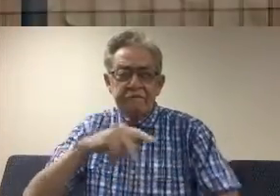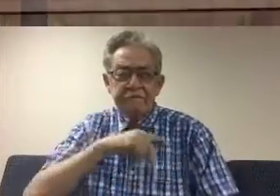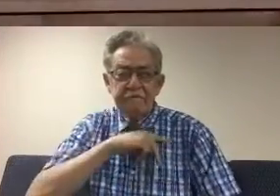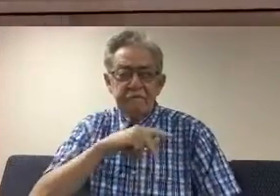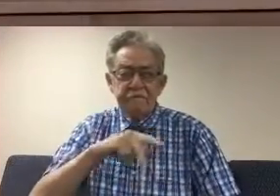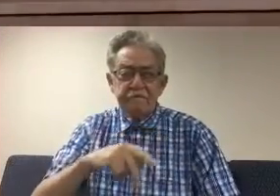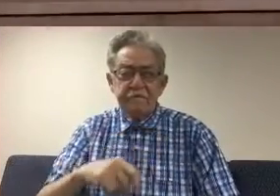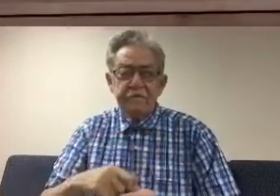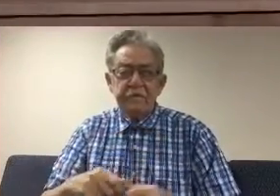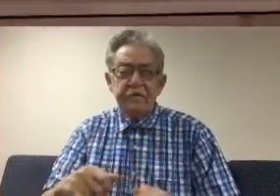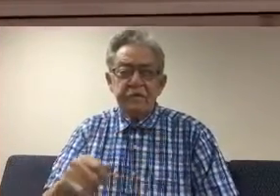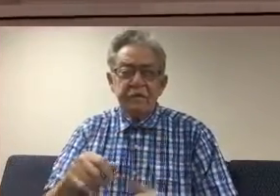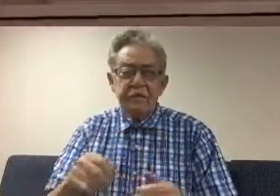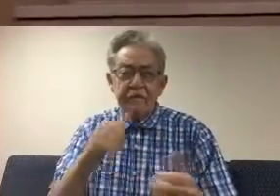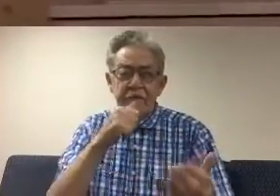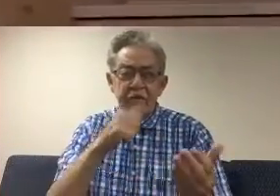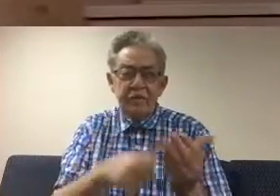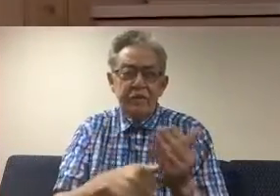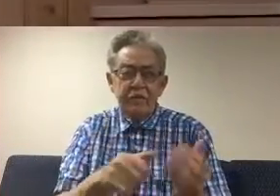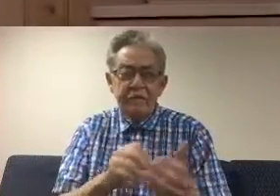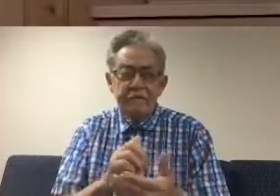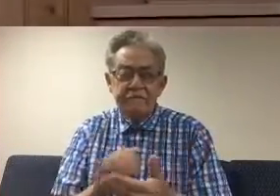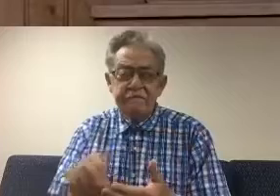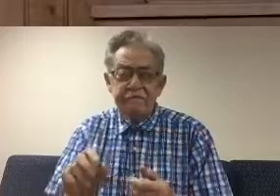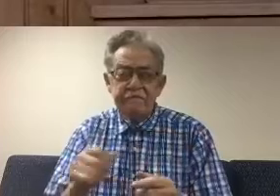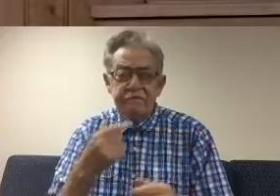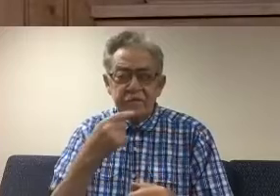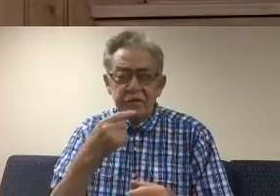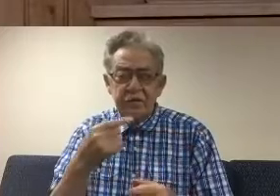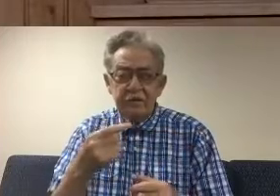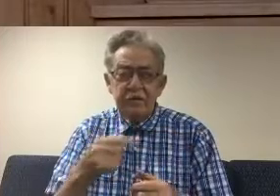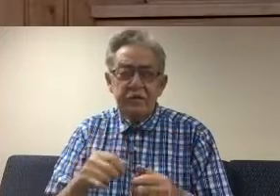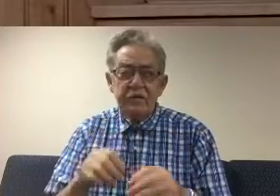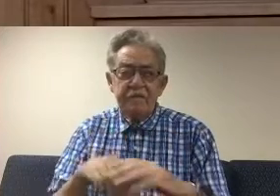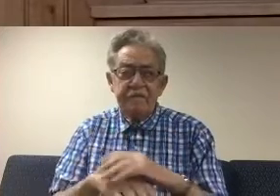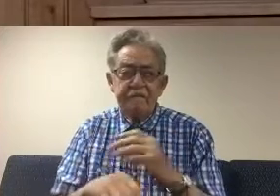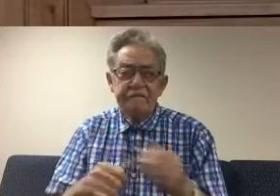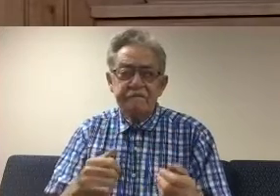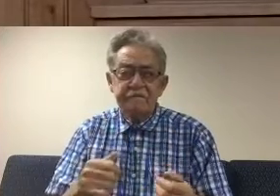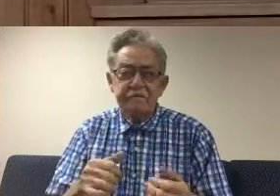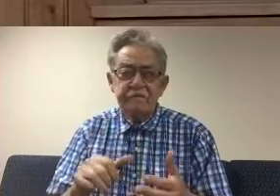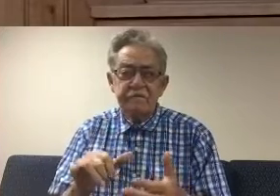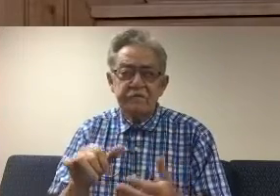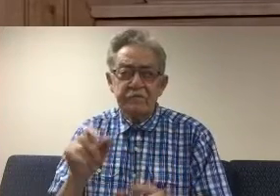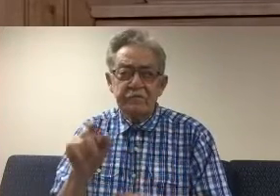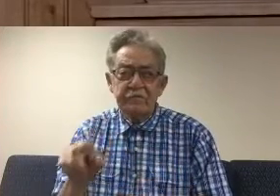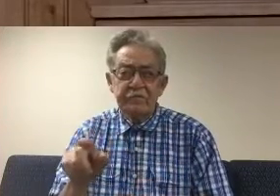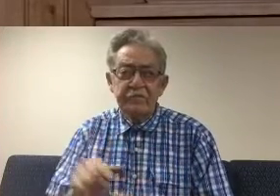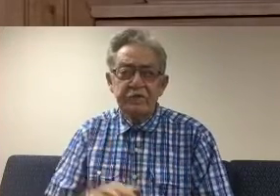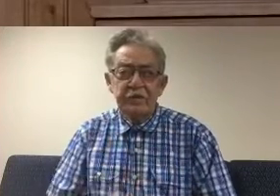he wrote to the Corinthians. And he makes a statement in there. He's talking about really people that are